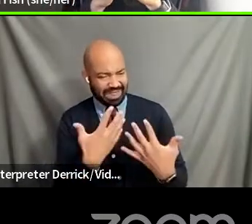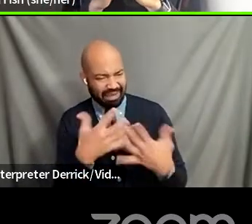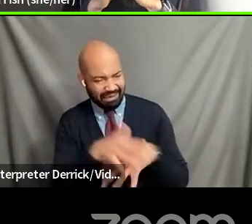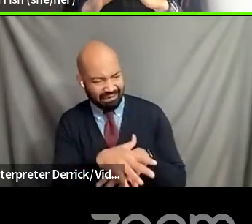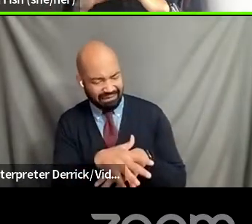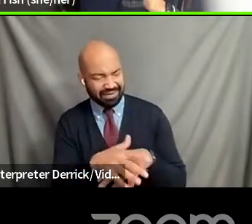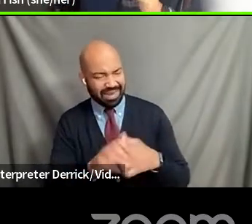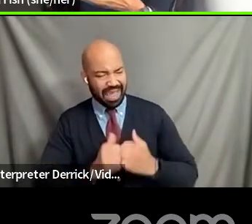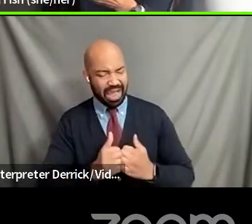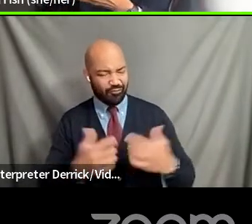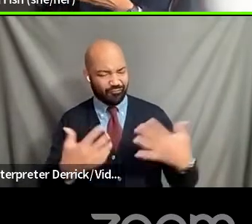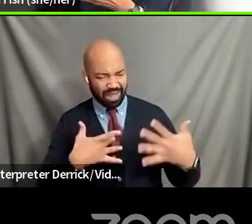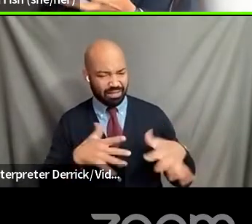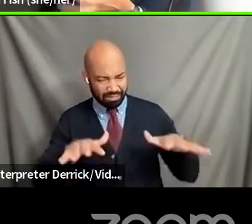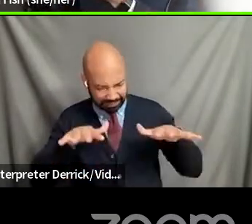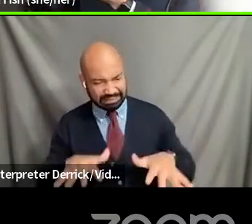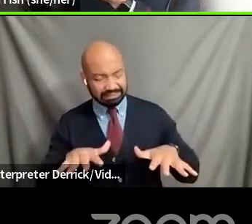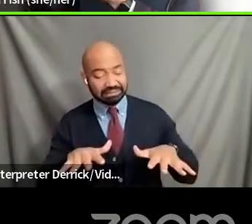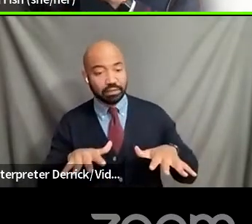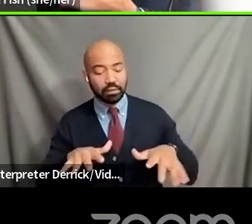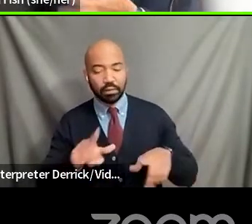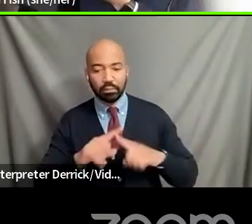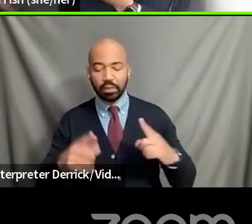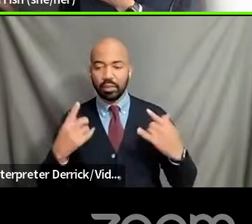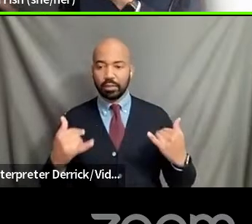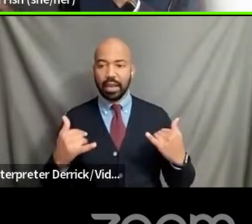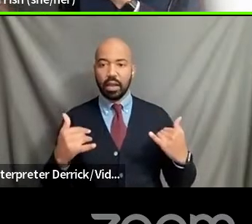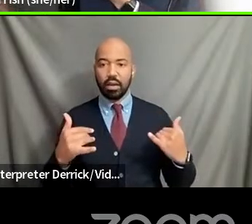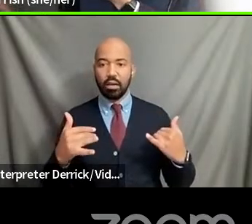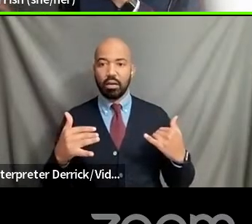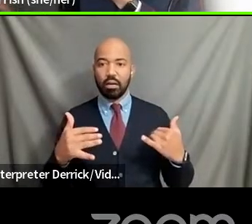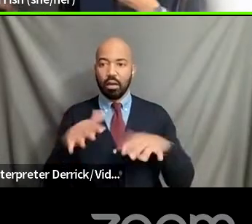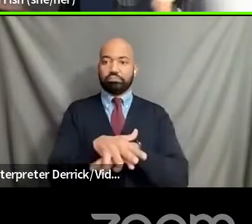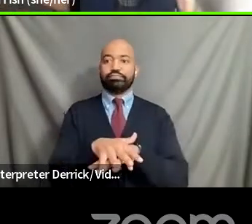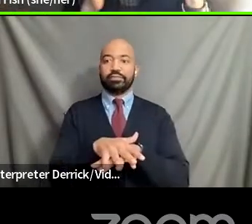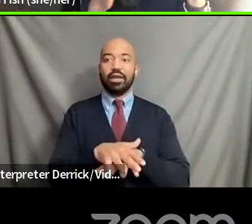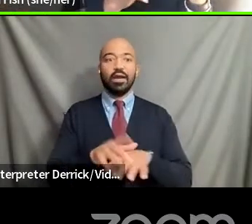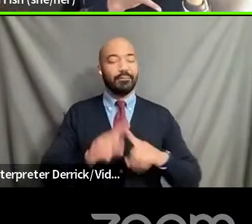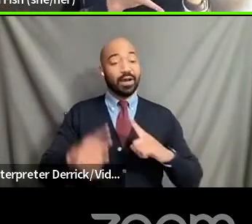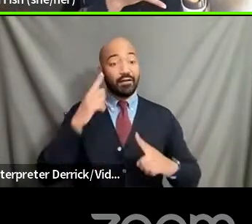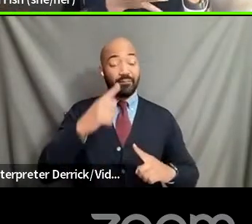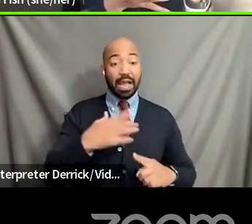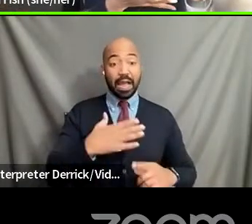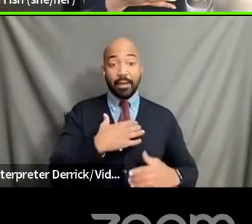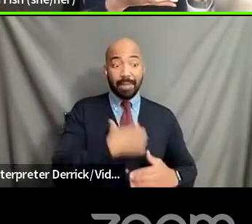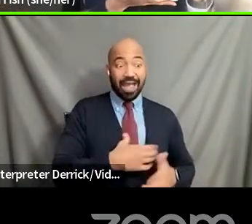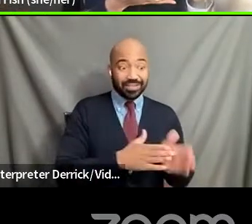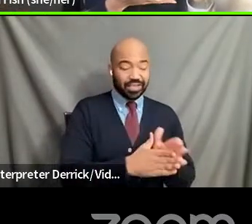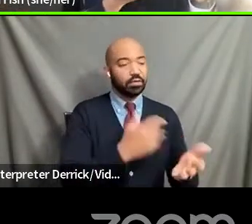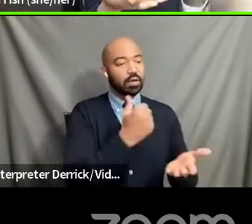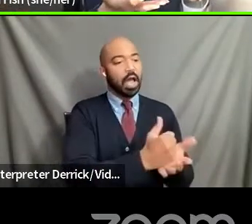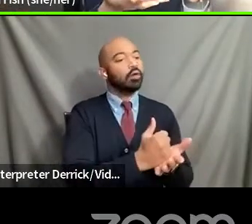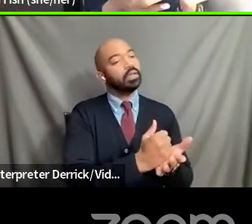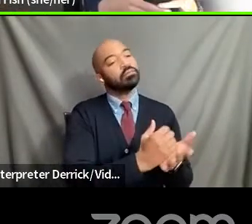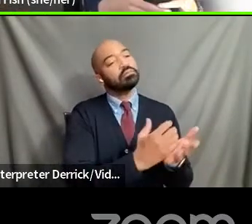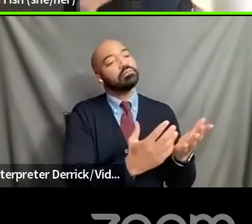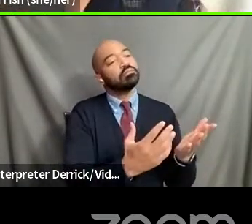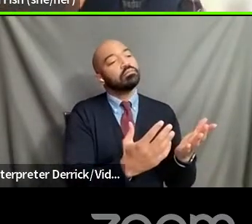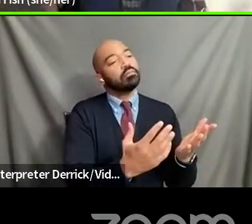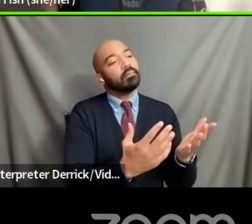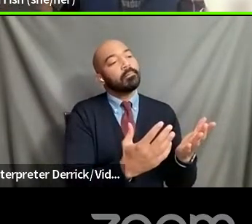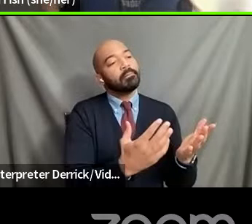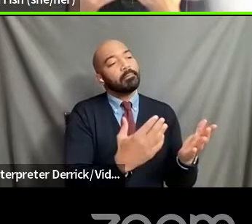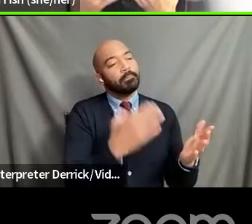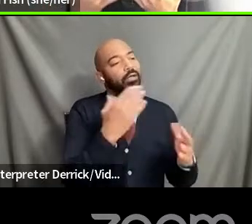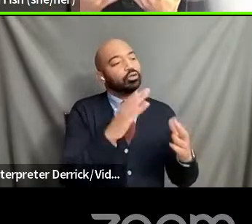overlap the two. So my passion is, helping the Black community at home, and my work is marine biogeochemistry. And so I was like,